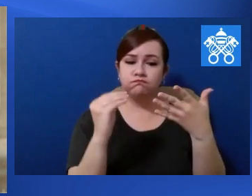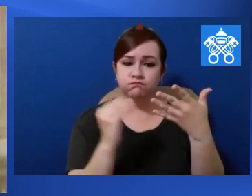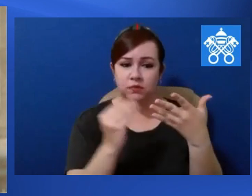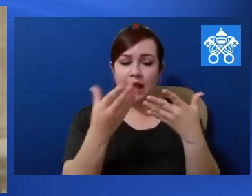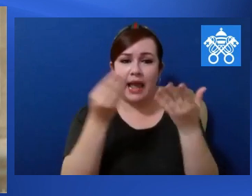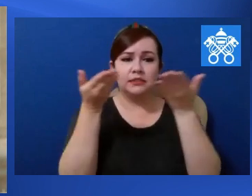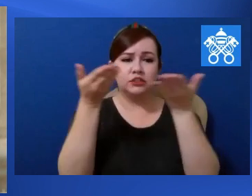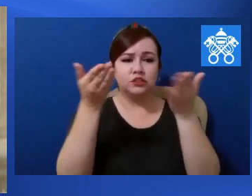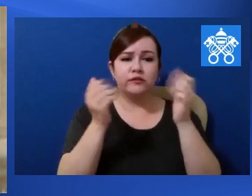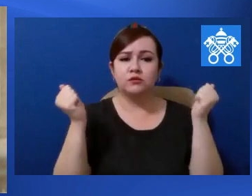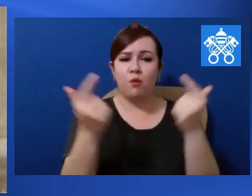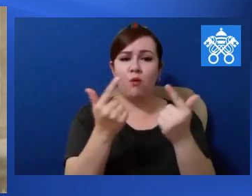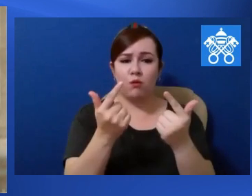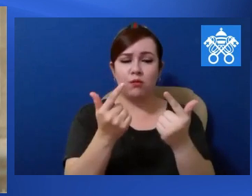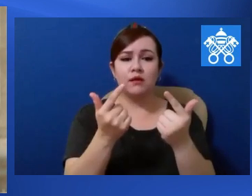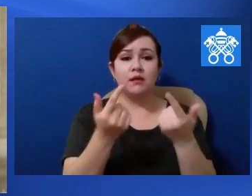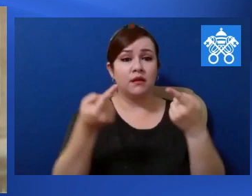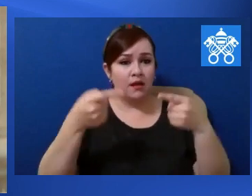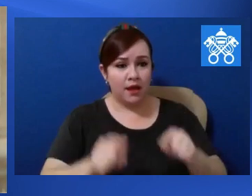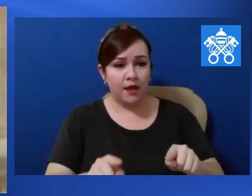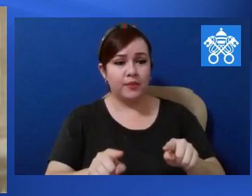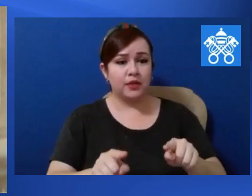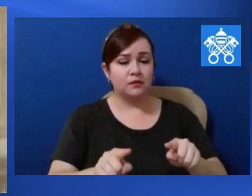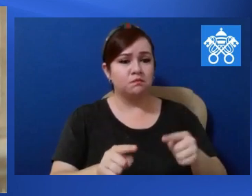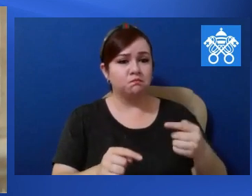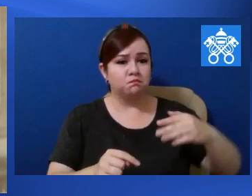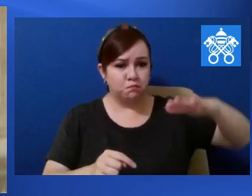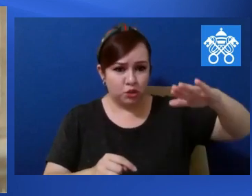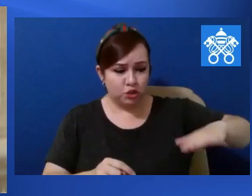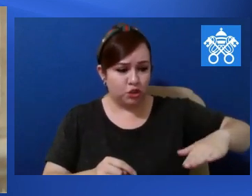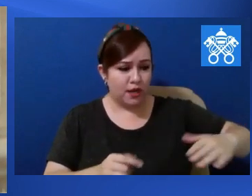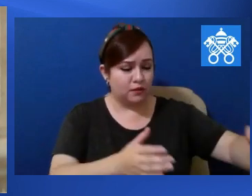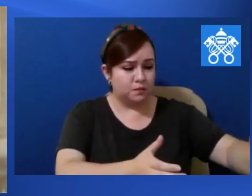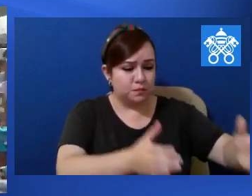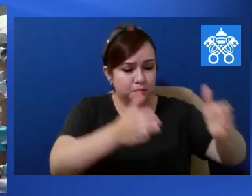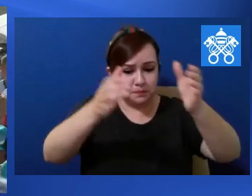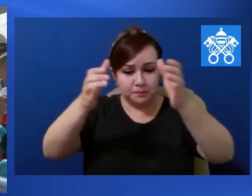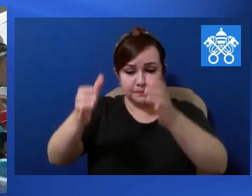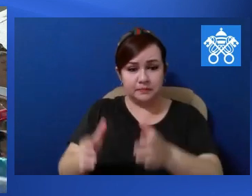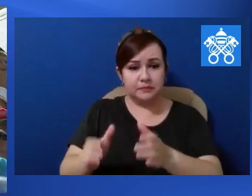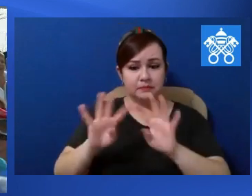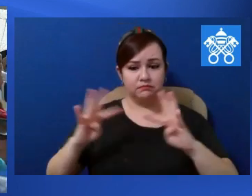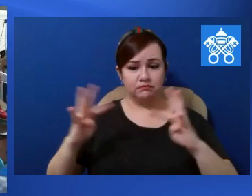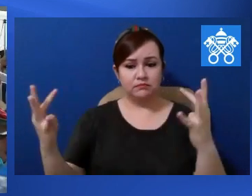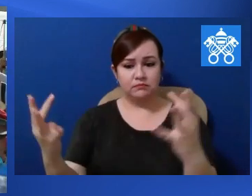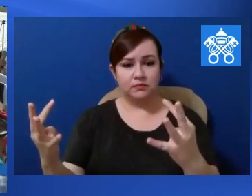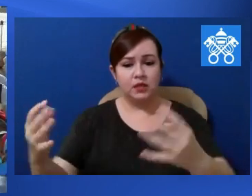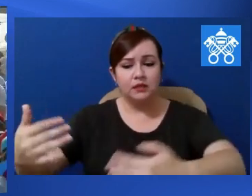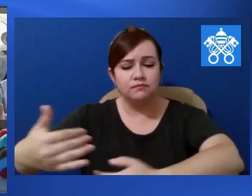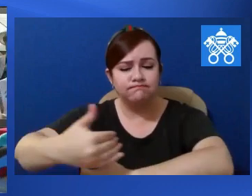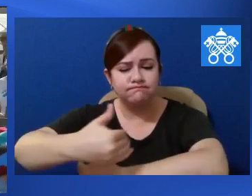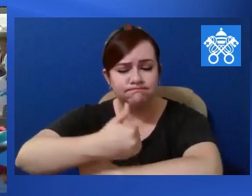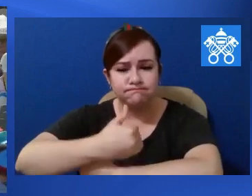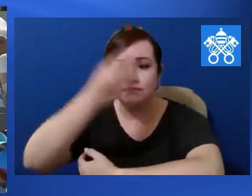el último de todos y el servidor de todos. Después, tomando a un niño, lo puso en medio de